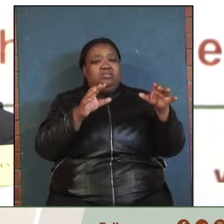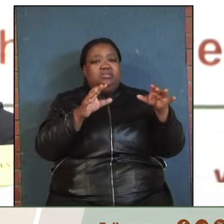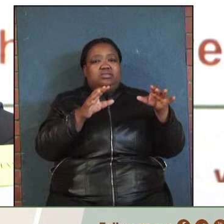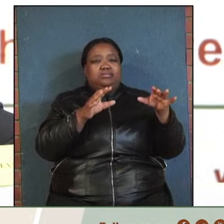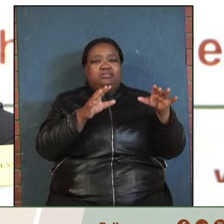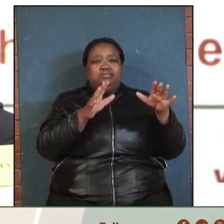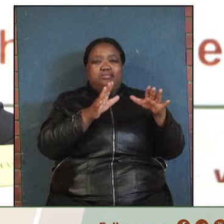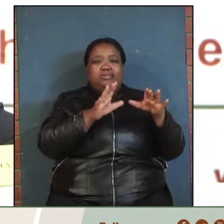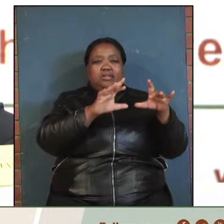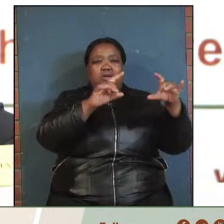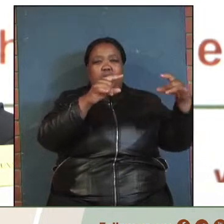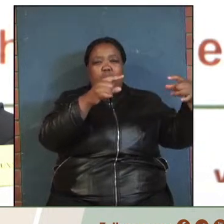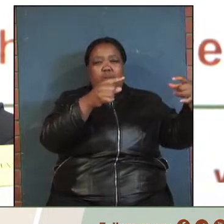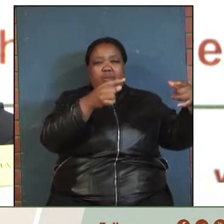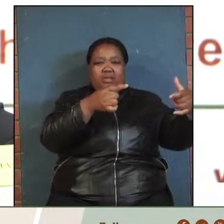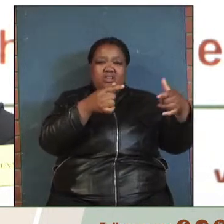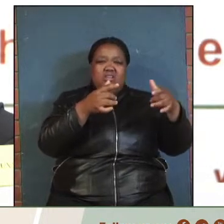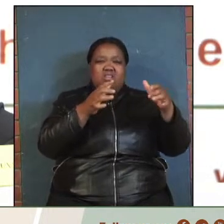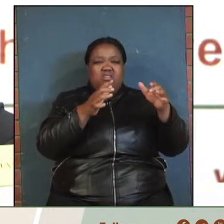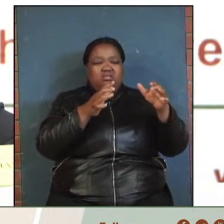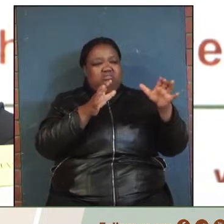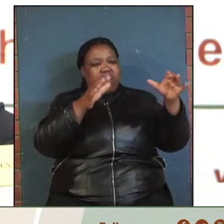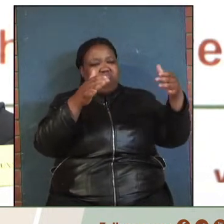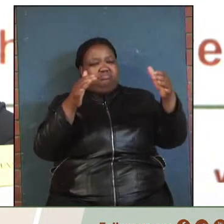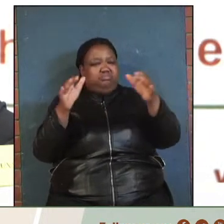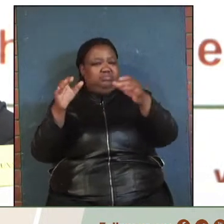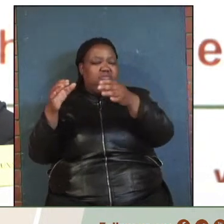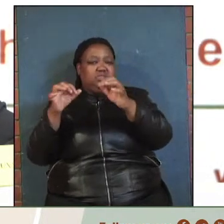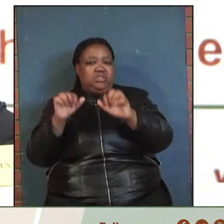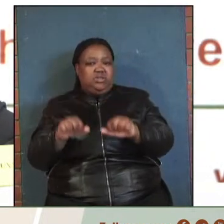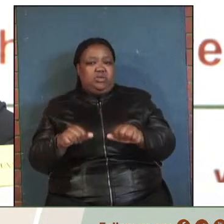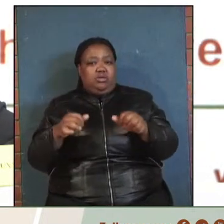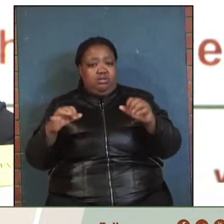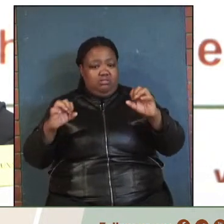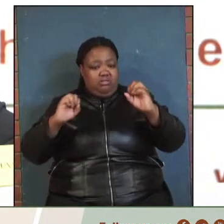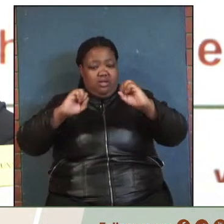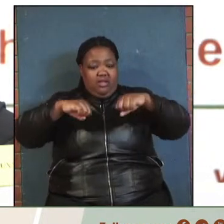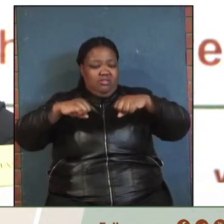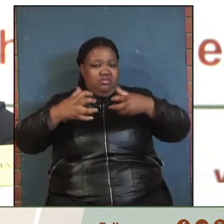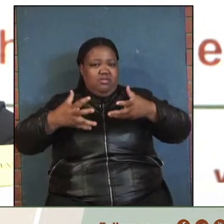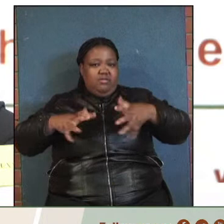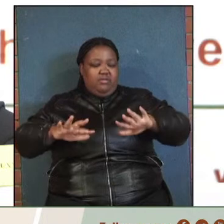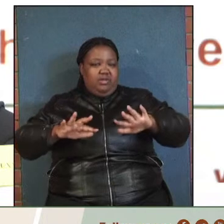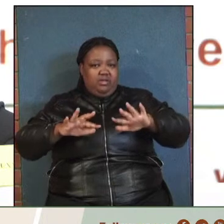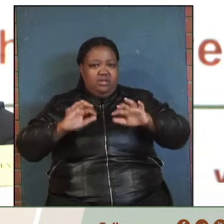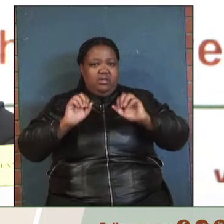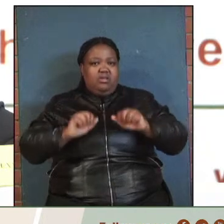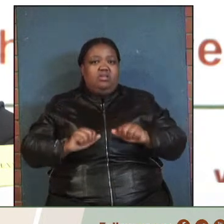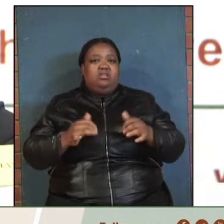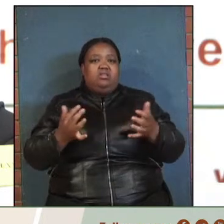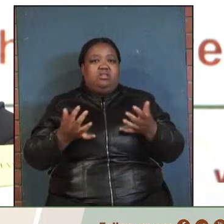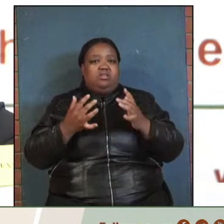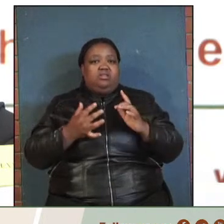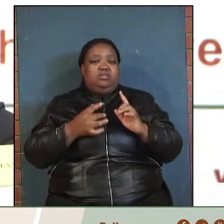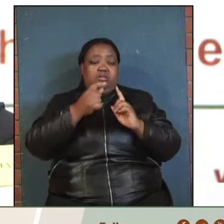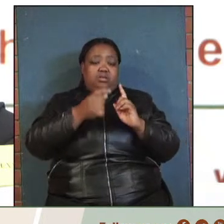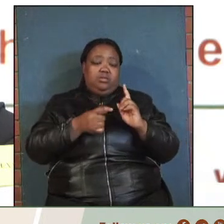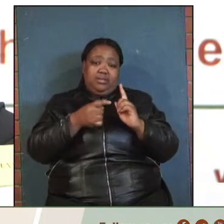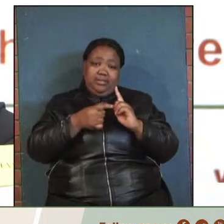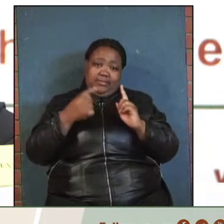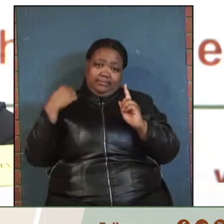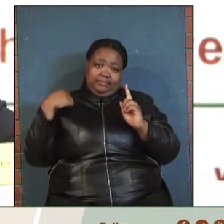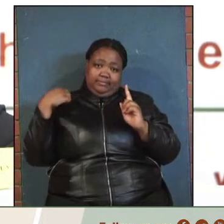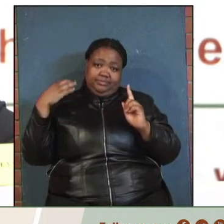resolutions that will be presented and tabled in this house today. I will ask the person designated